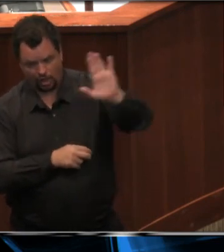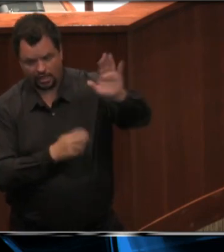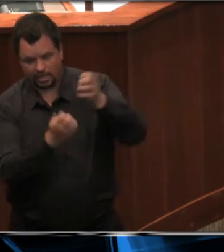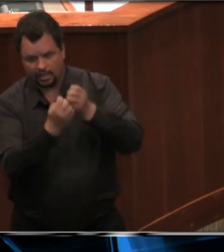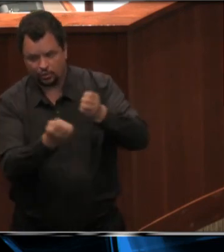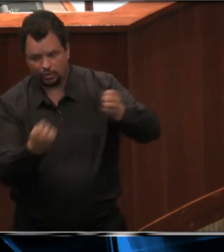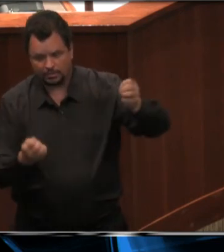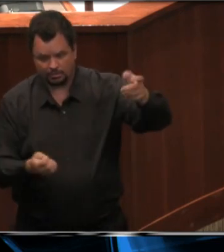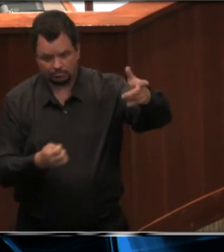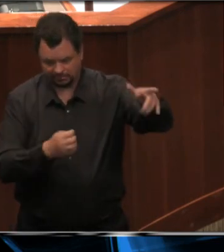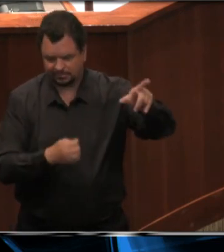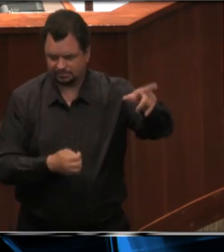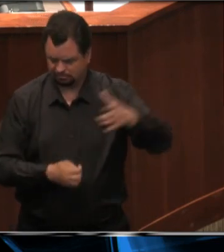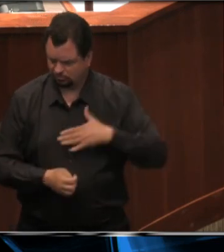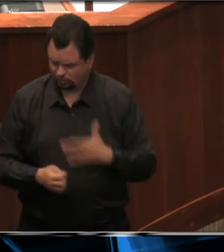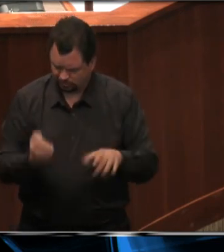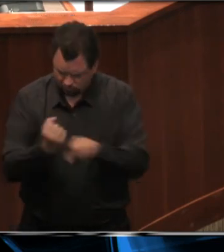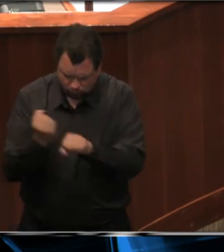matches.